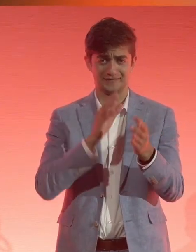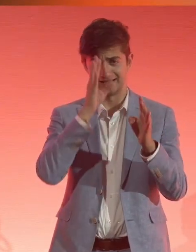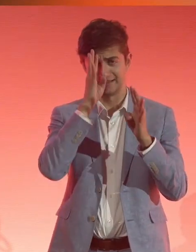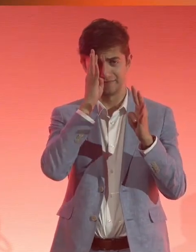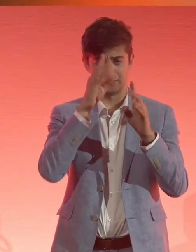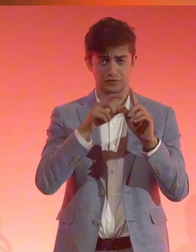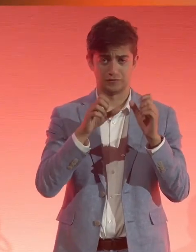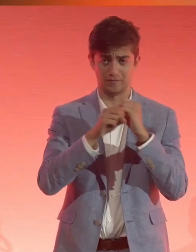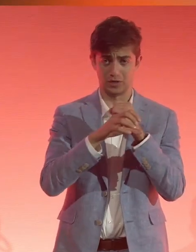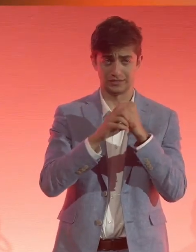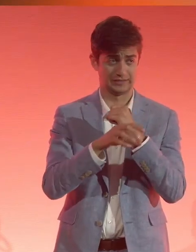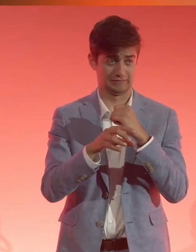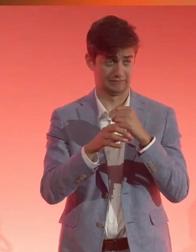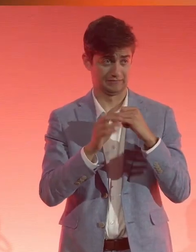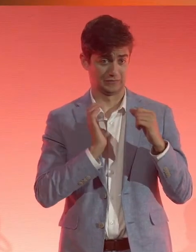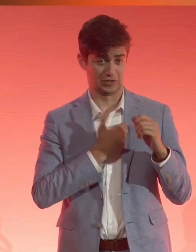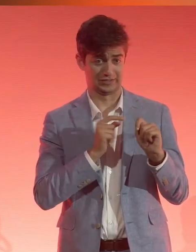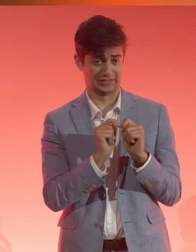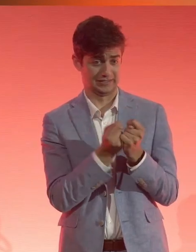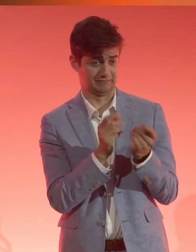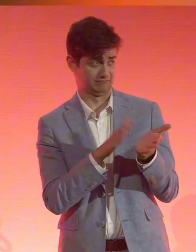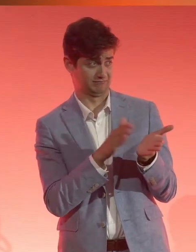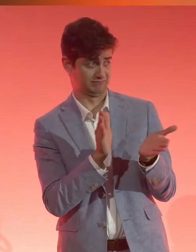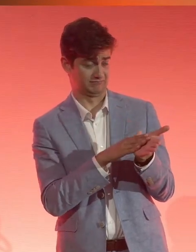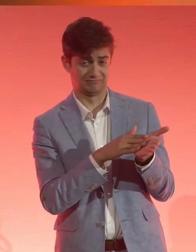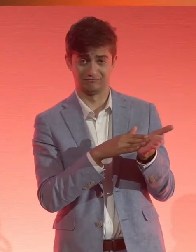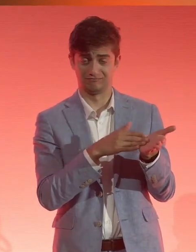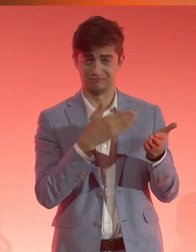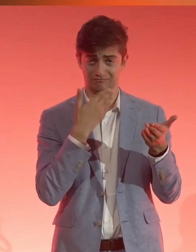applause and a shout out. Thank you.